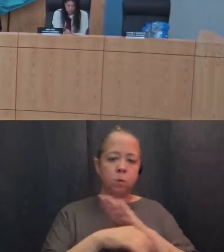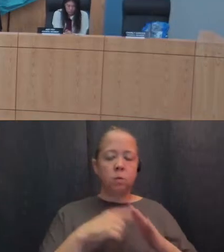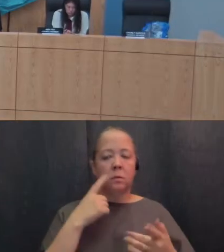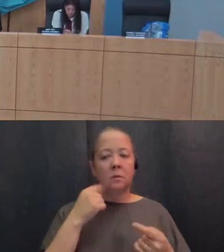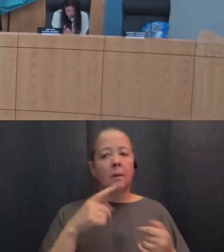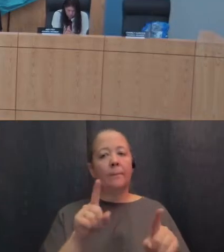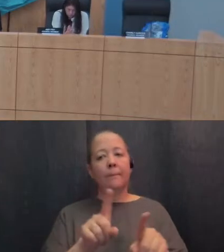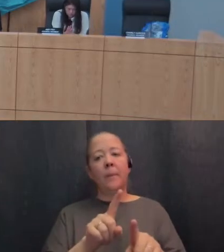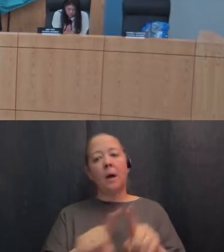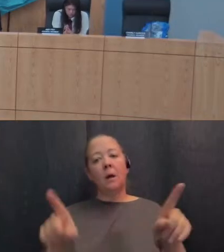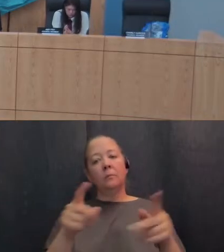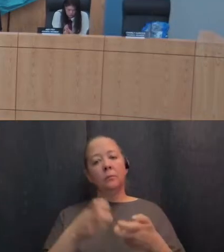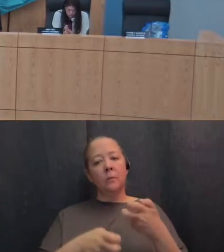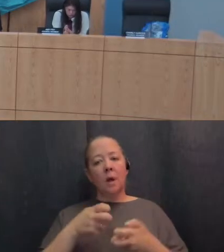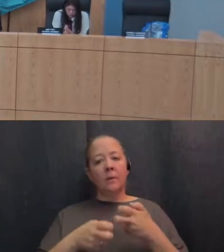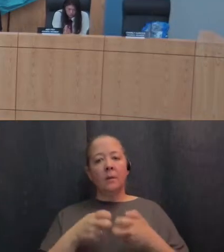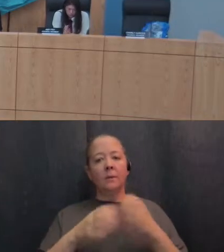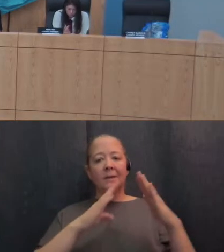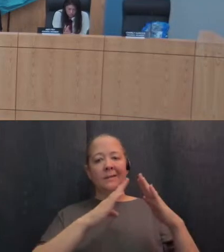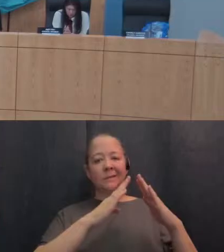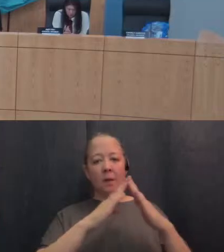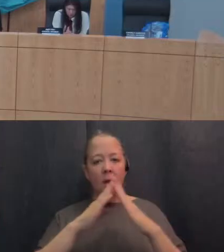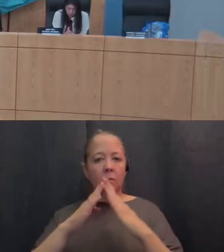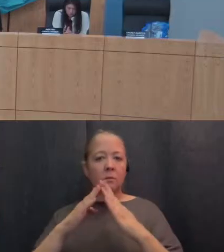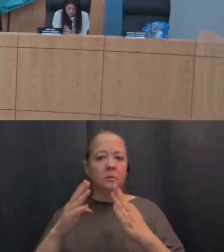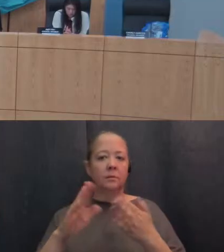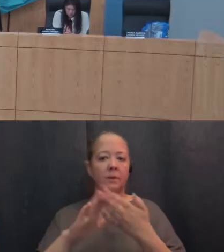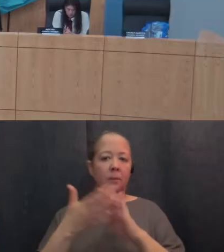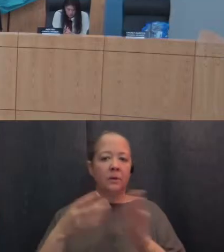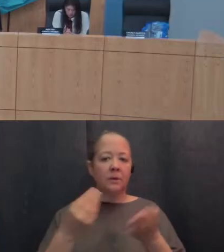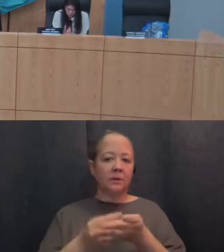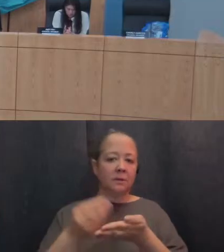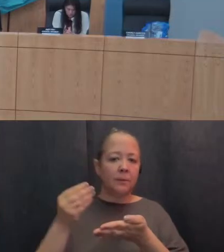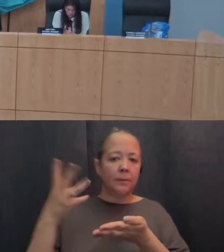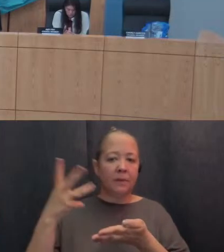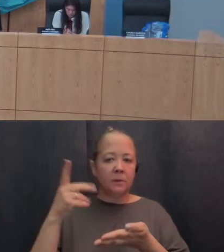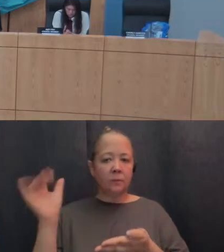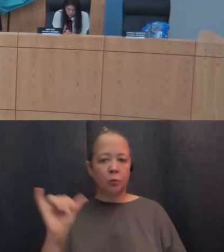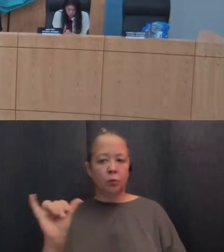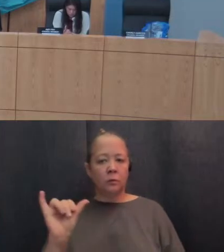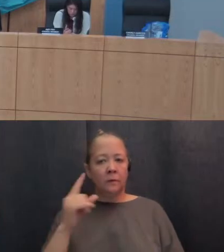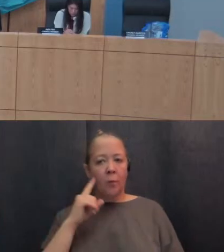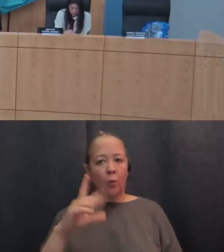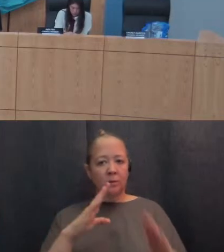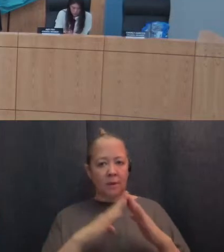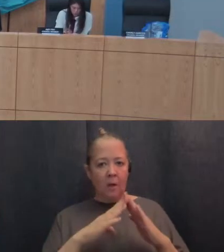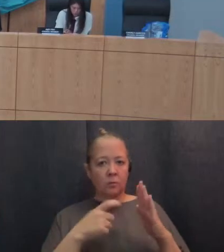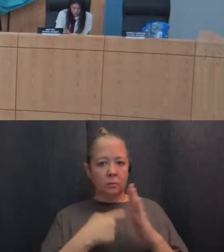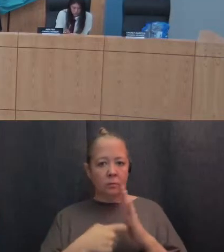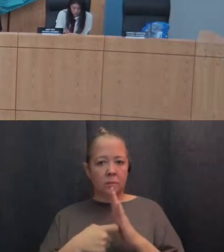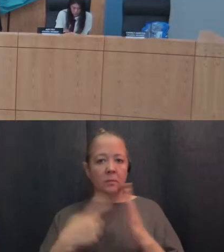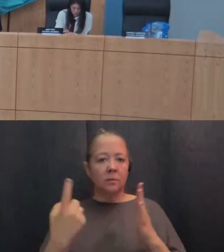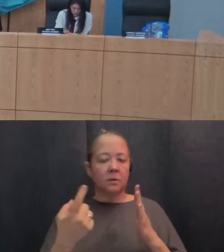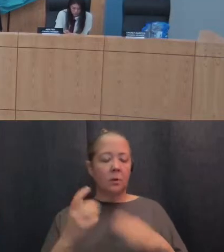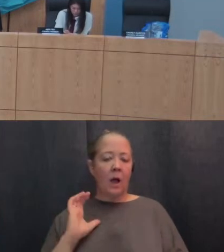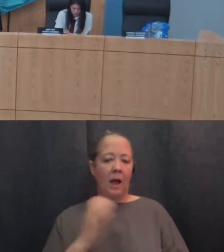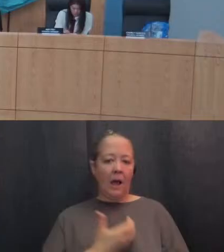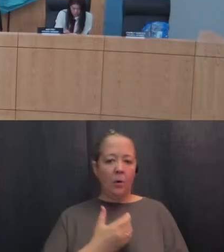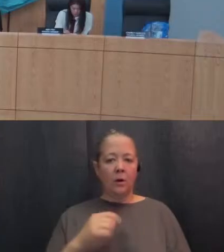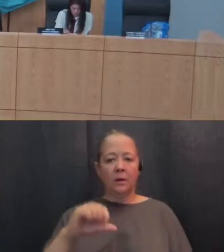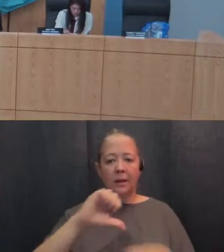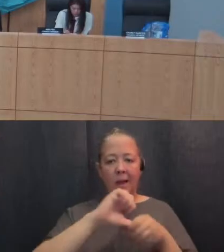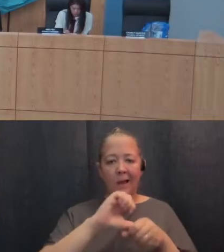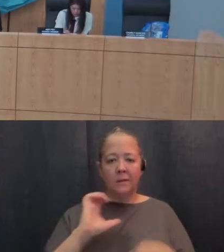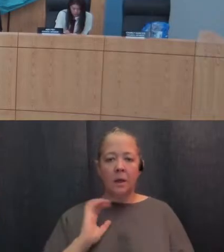well, right? So all of our gasoline and materials are going up just as everyone else's are.